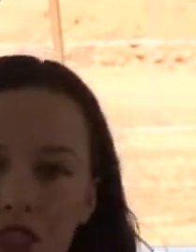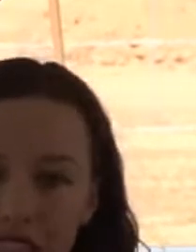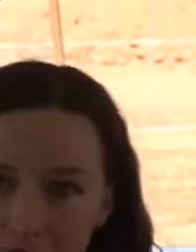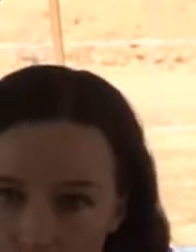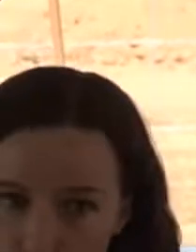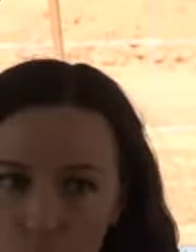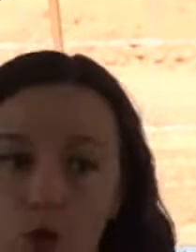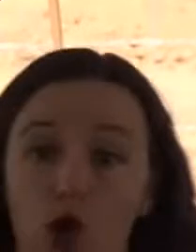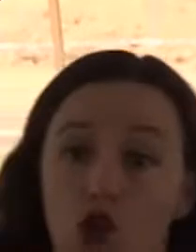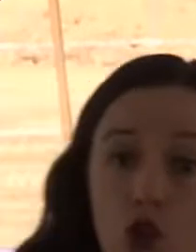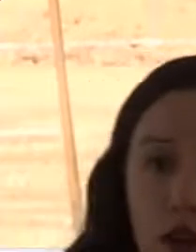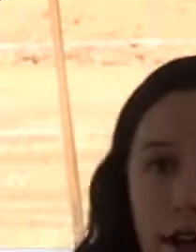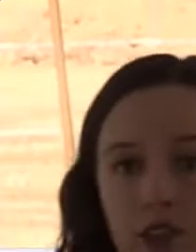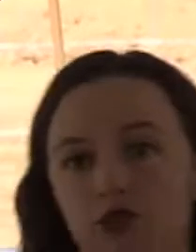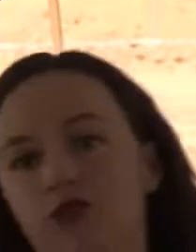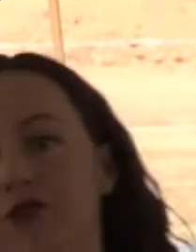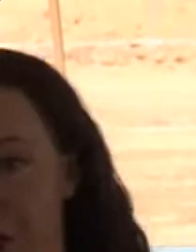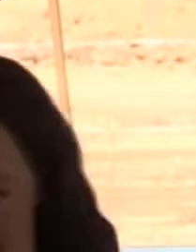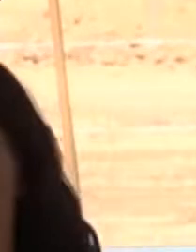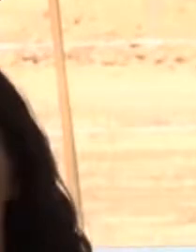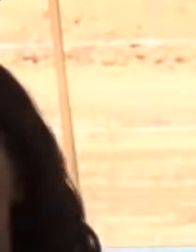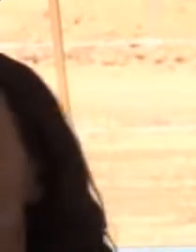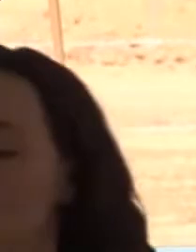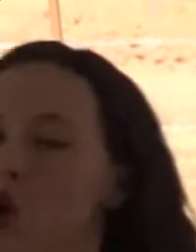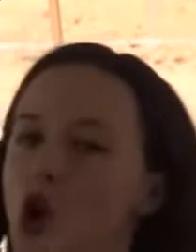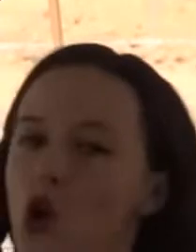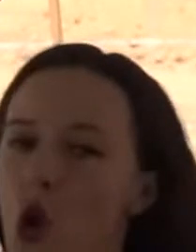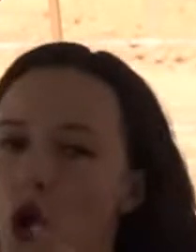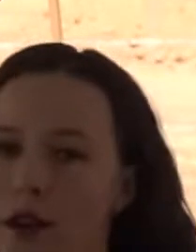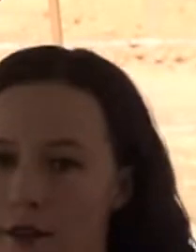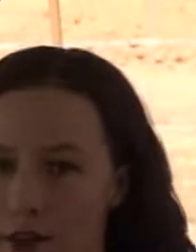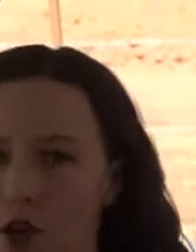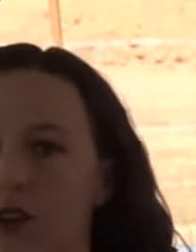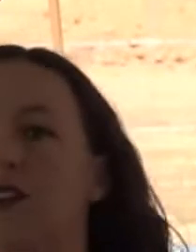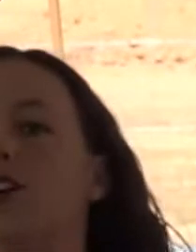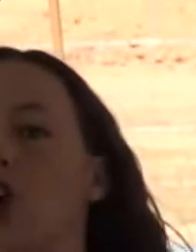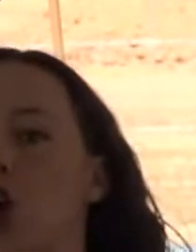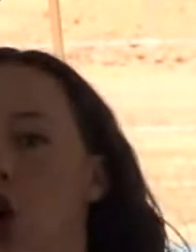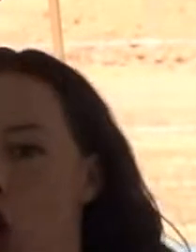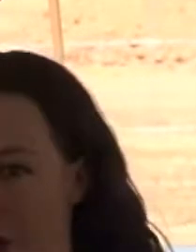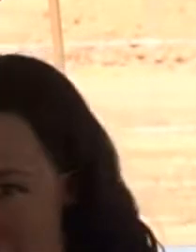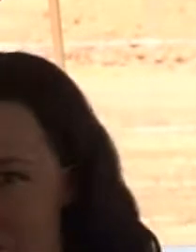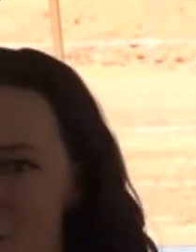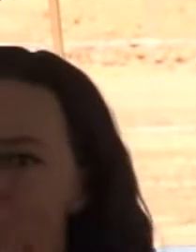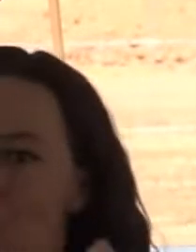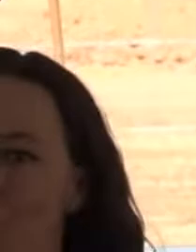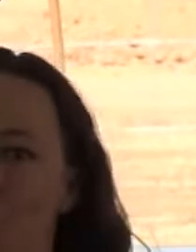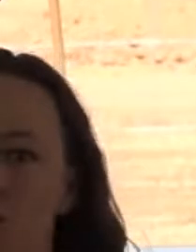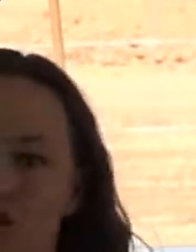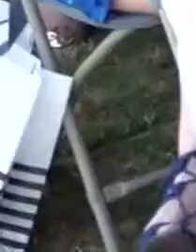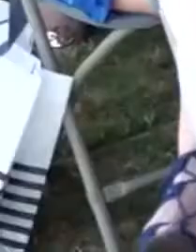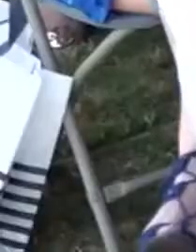the college, the district, just on behalf of Darden Architects, thank you for the opportunity. We do appreciate